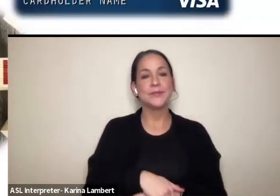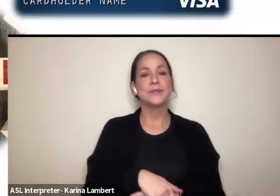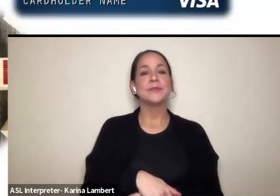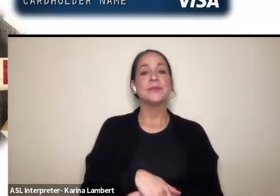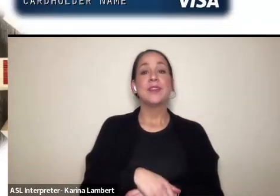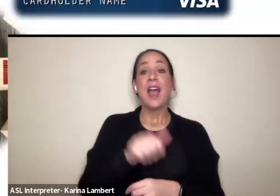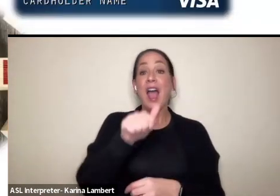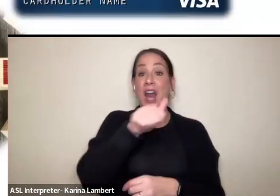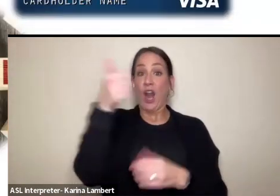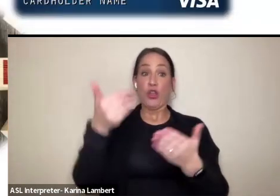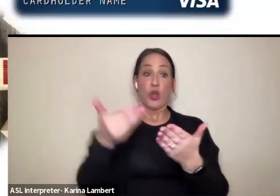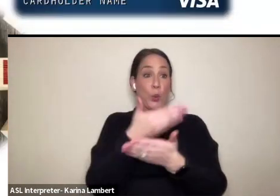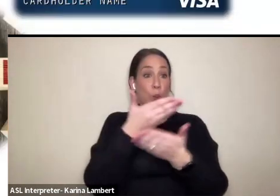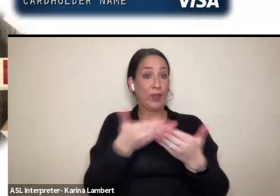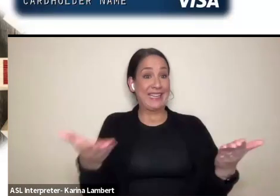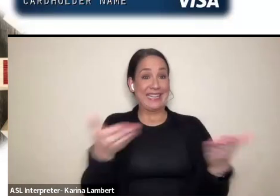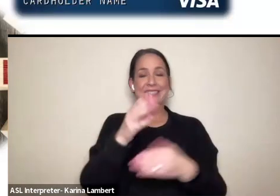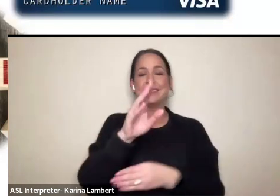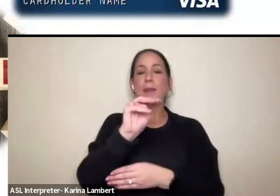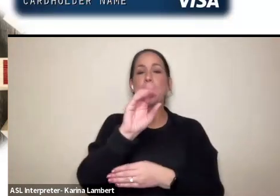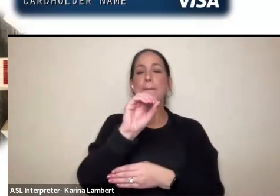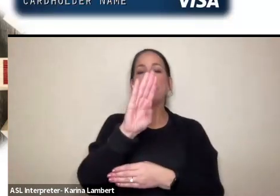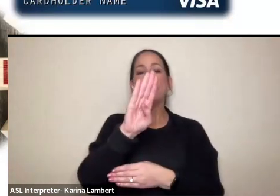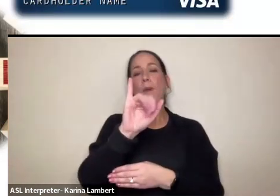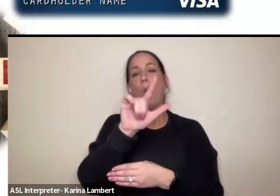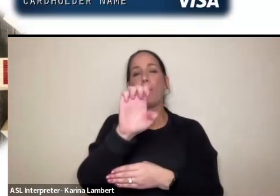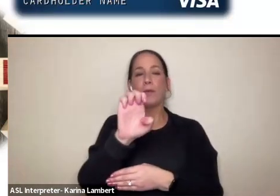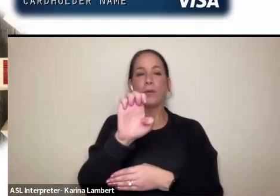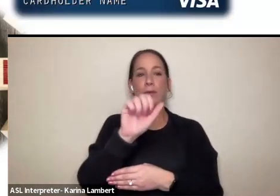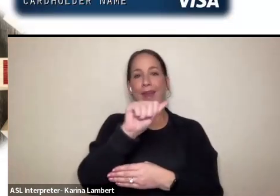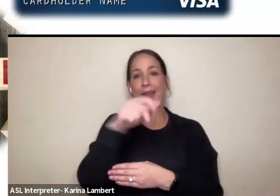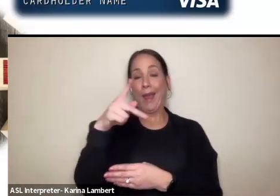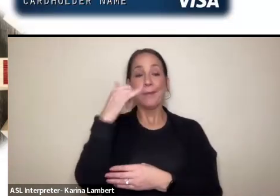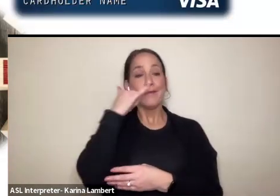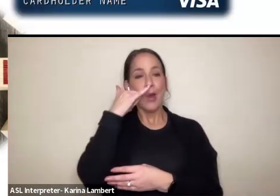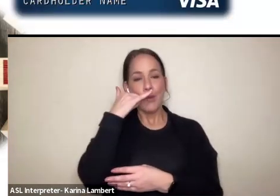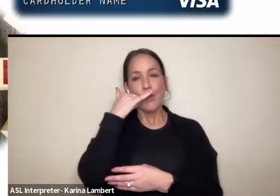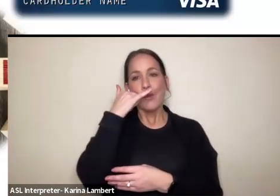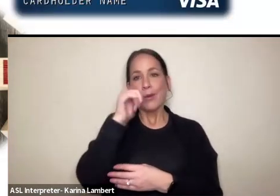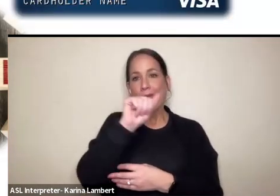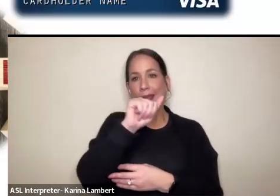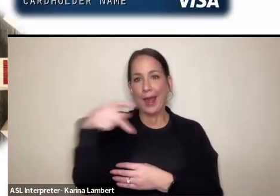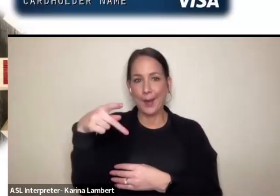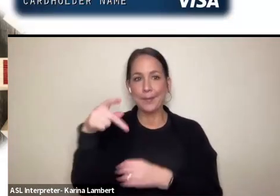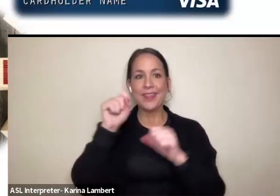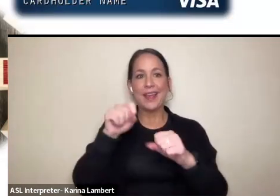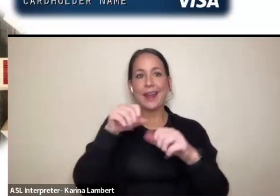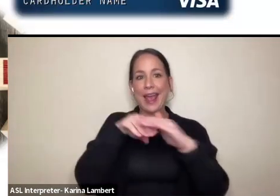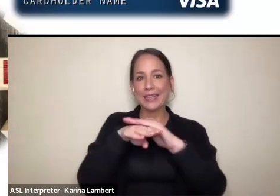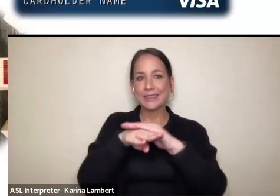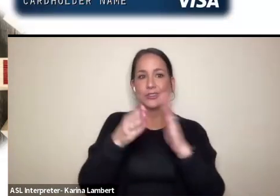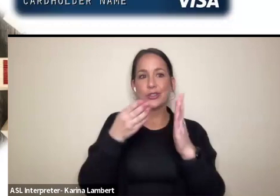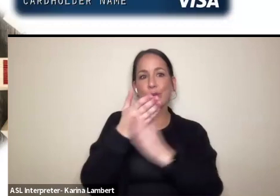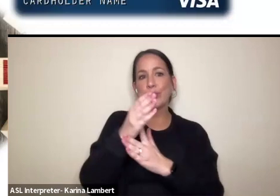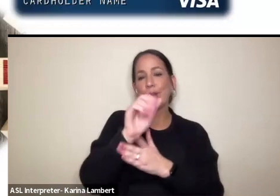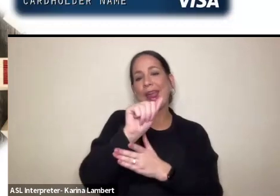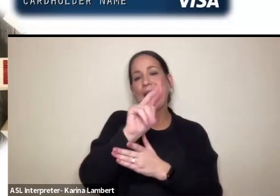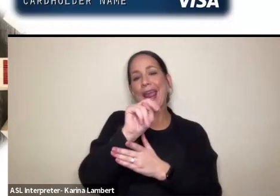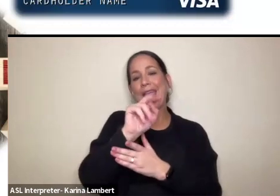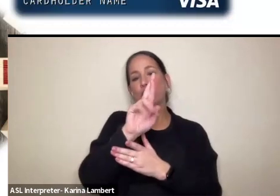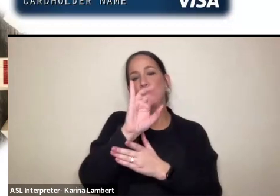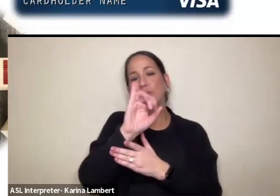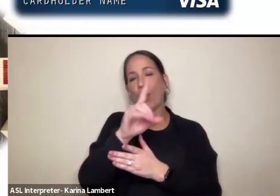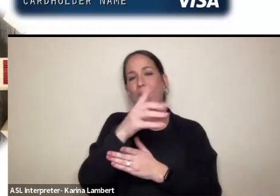right off their phone. It's for Android and Apple devices. So that's really good. We also have a really cool little